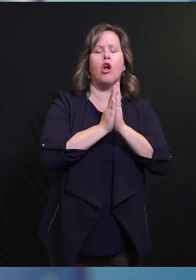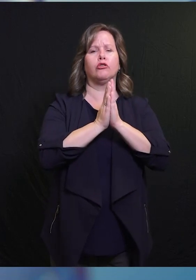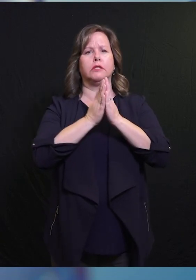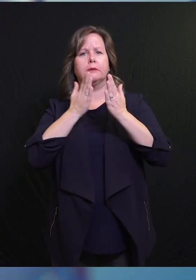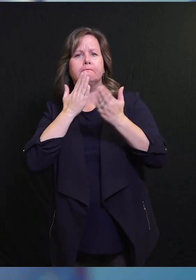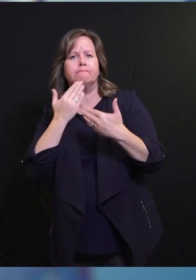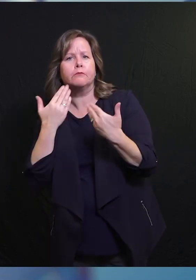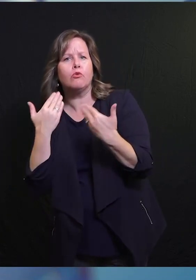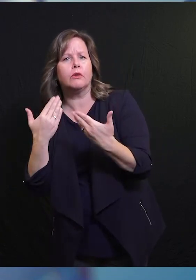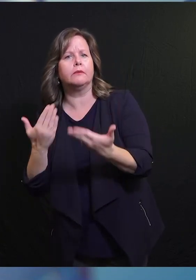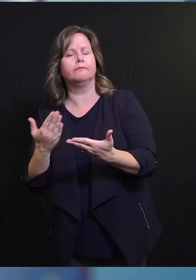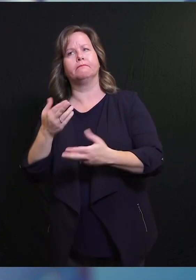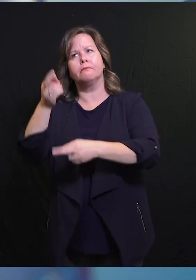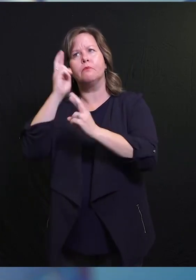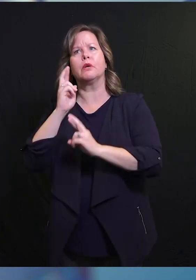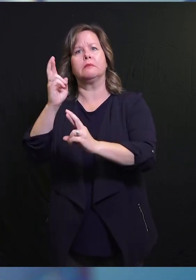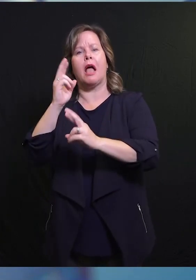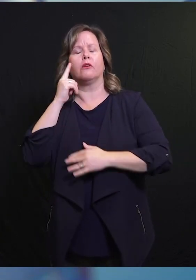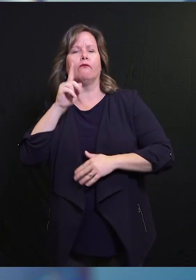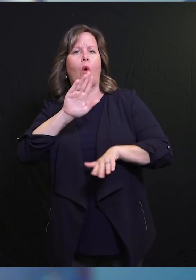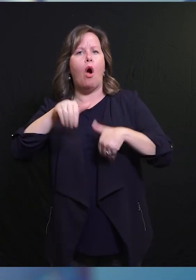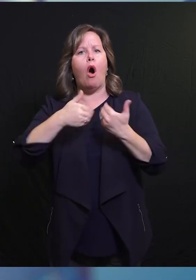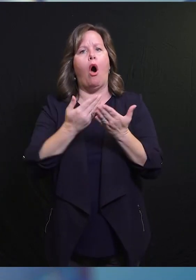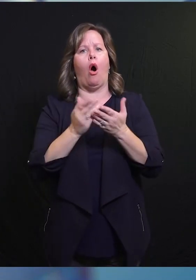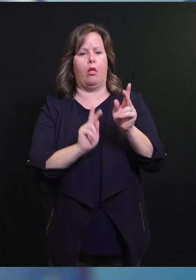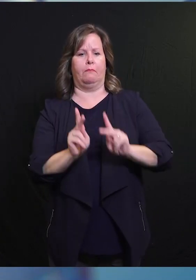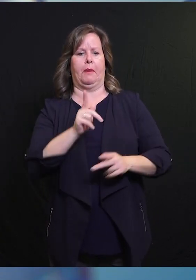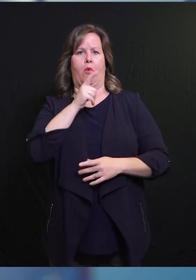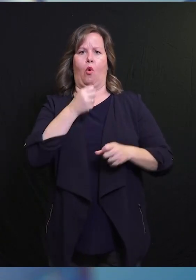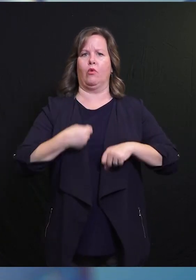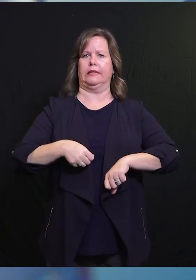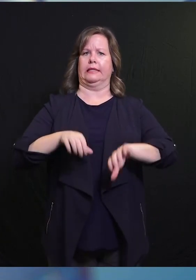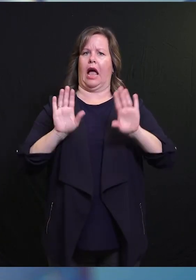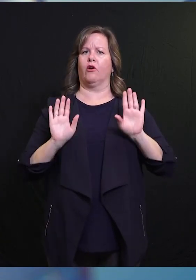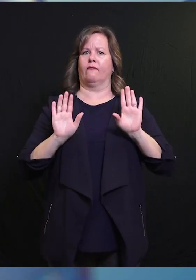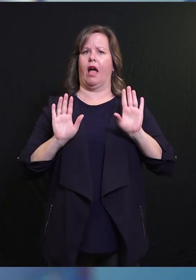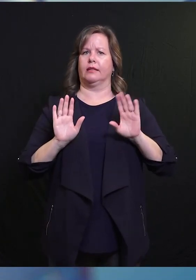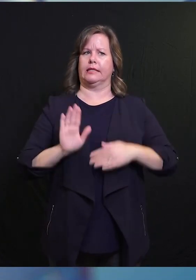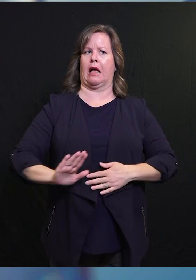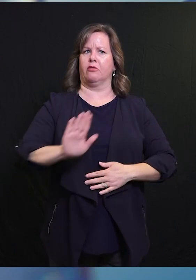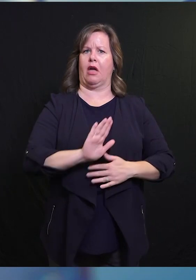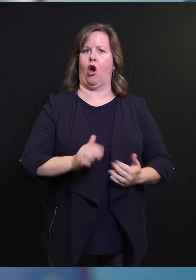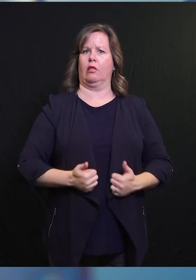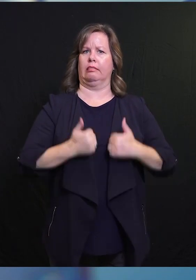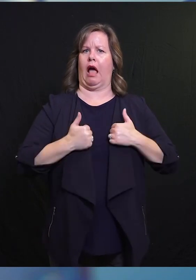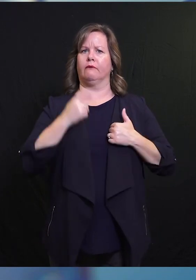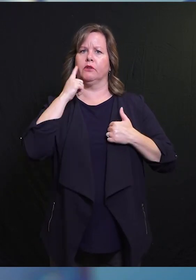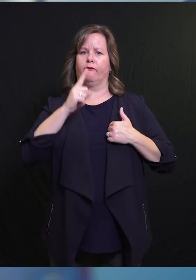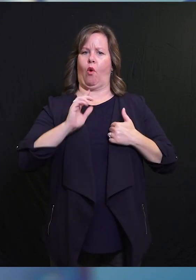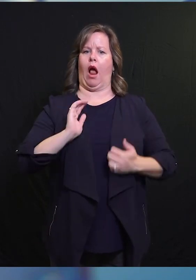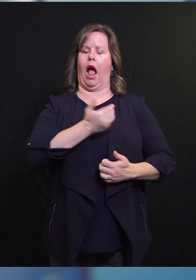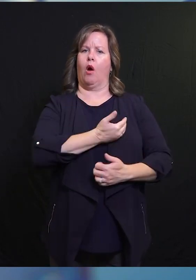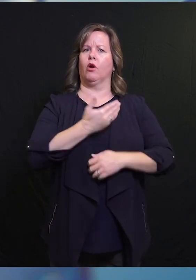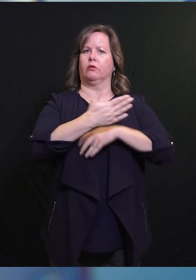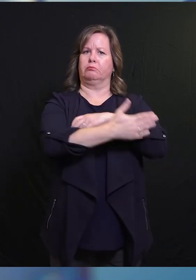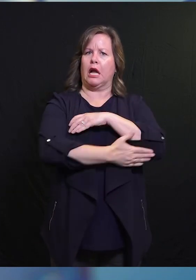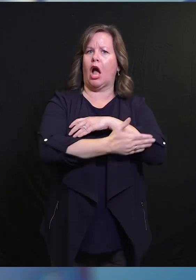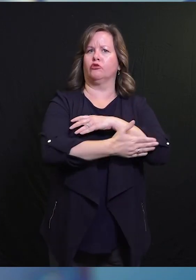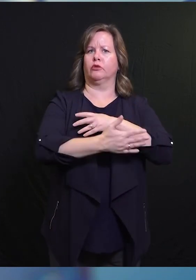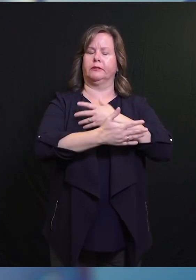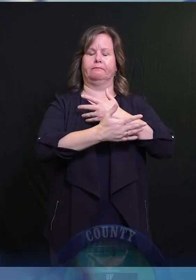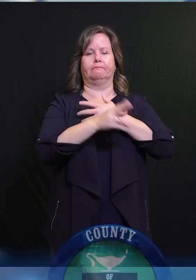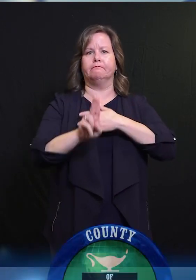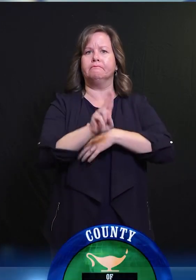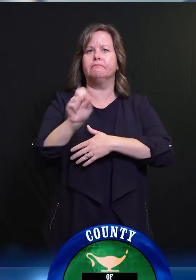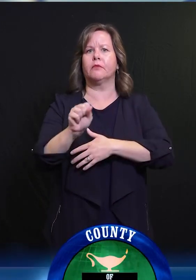us here in Kent County go up to all of those who have sacrificed their lives for our country in the military service. We have a ton of